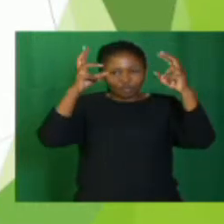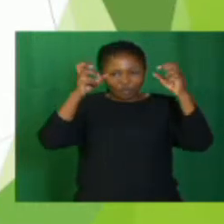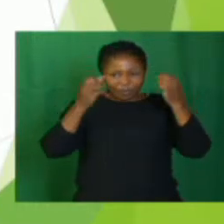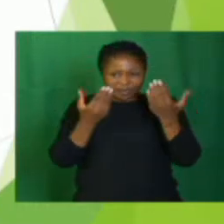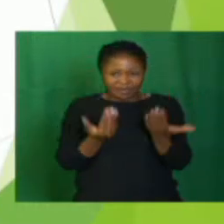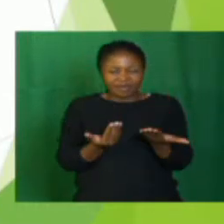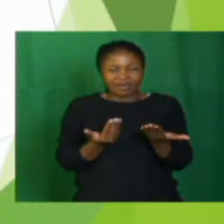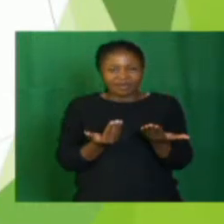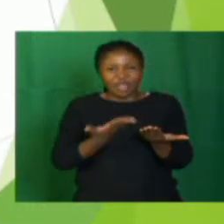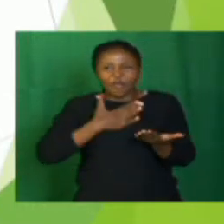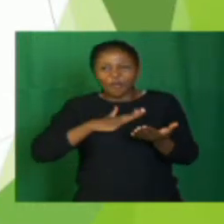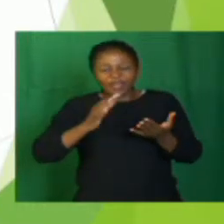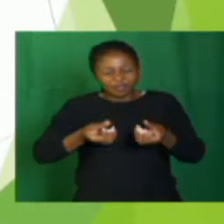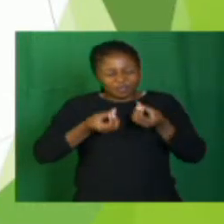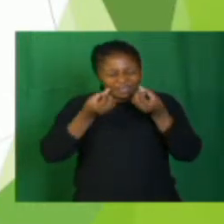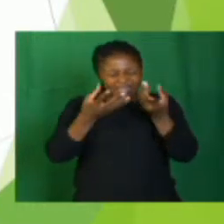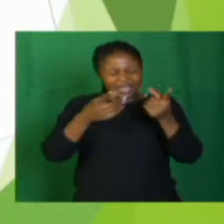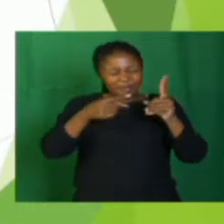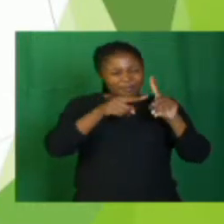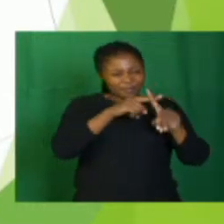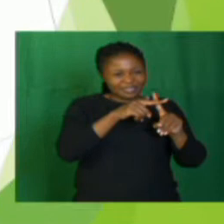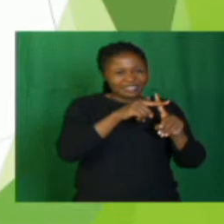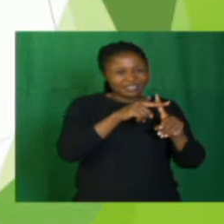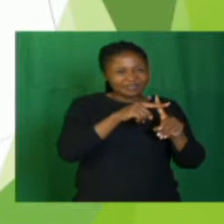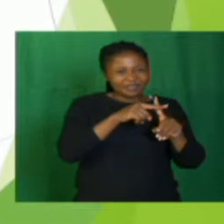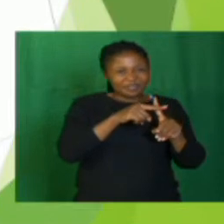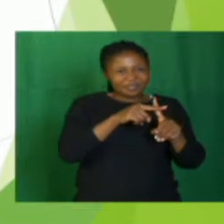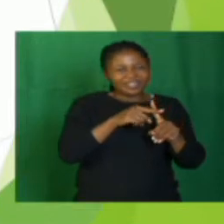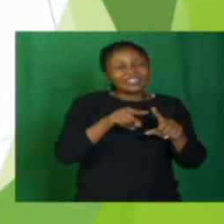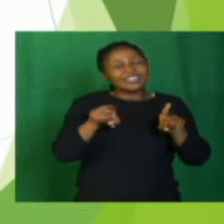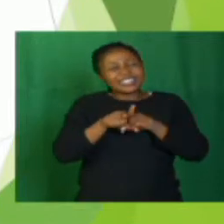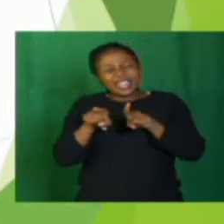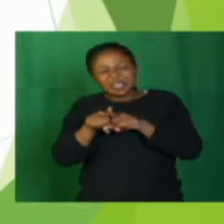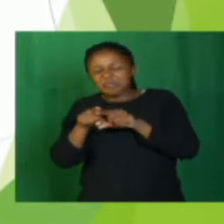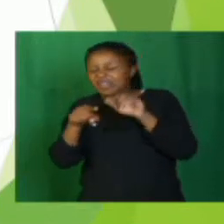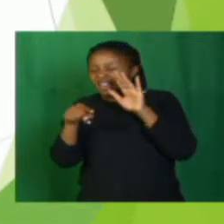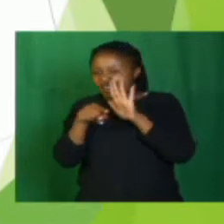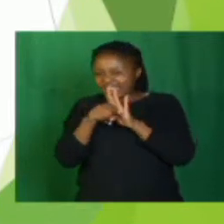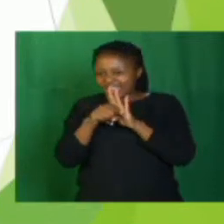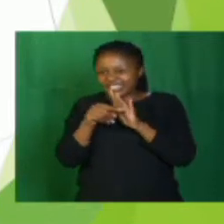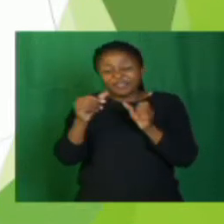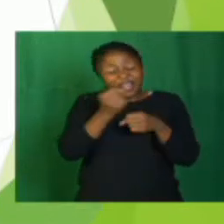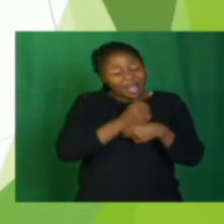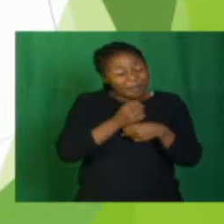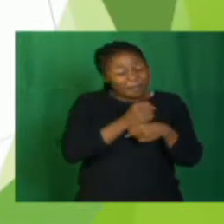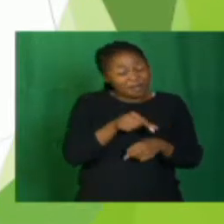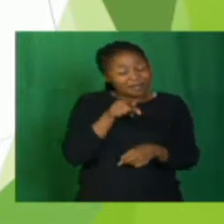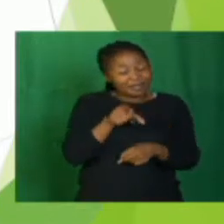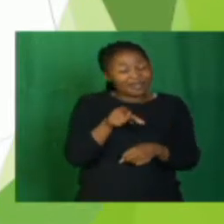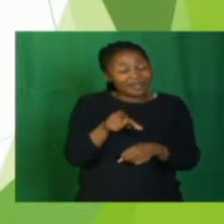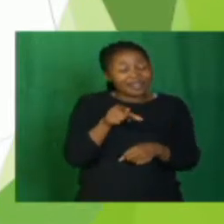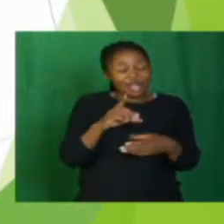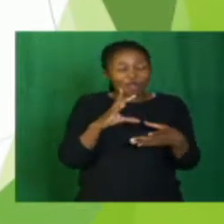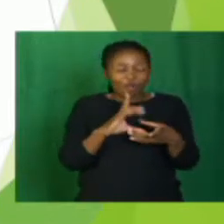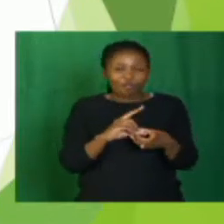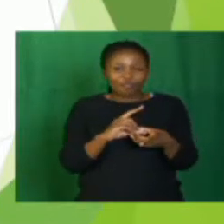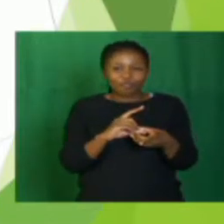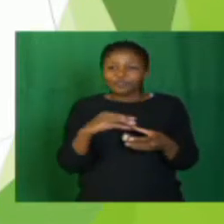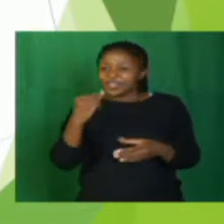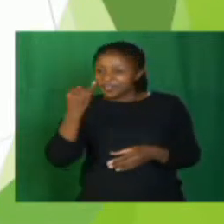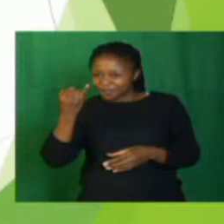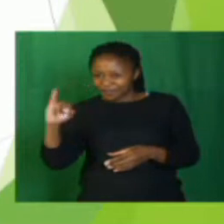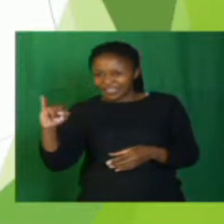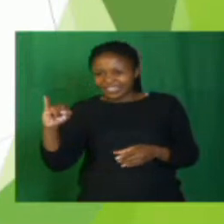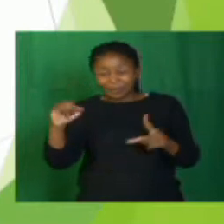positives or the merits about homeschooling. Again, I am going to read to you a